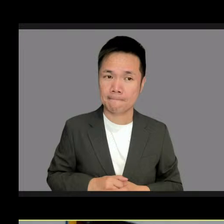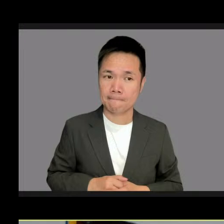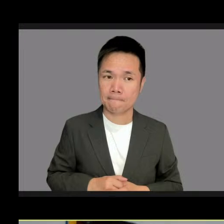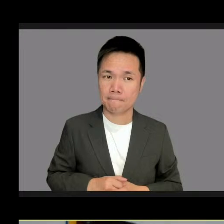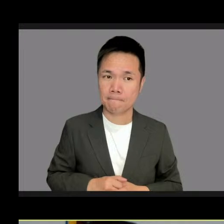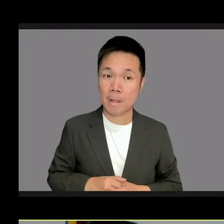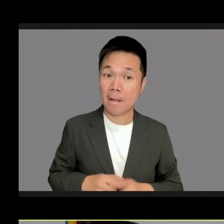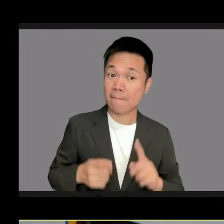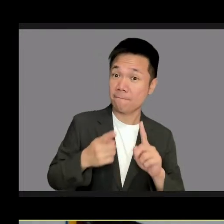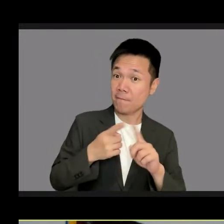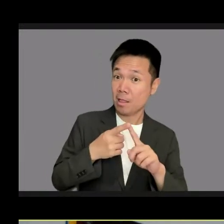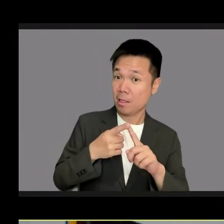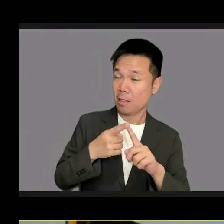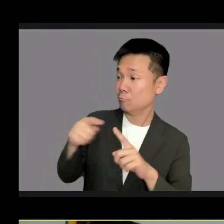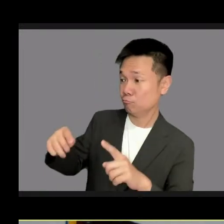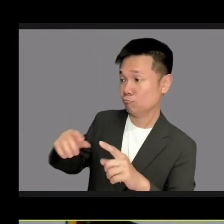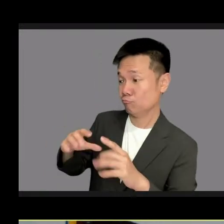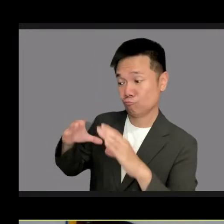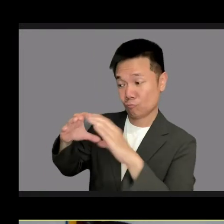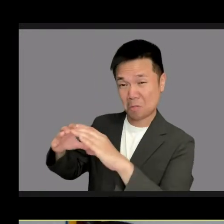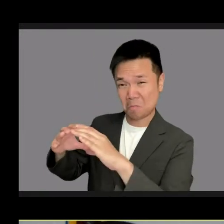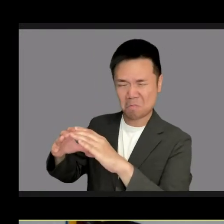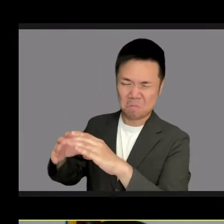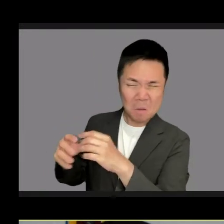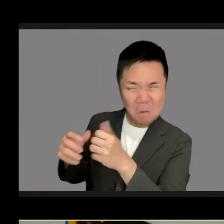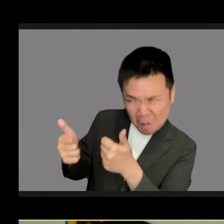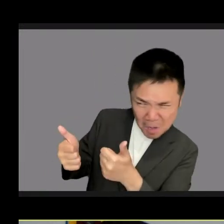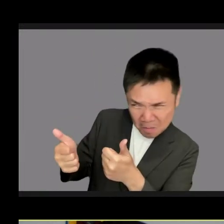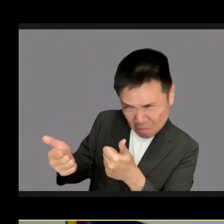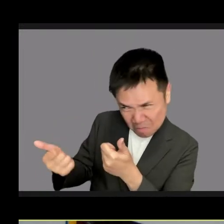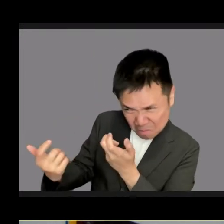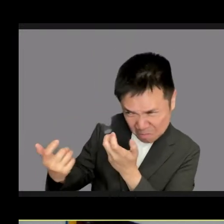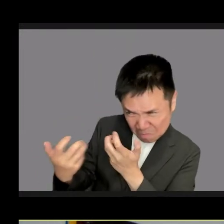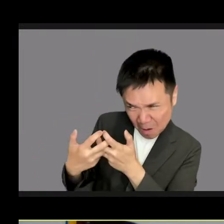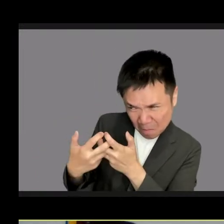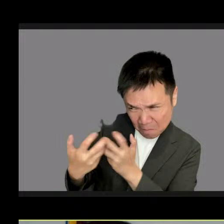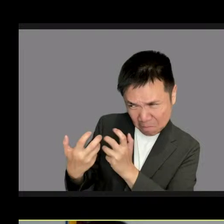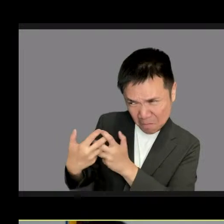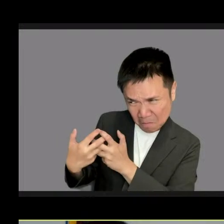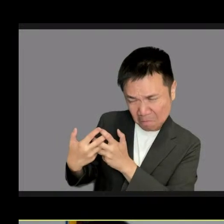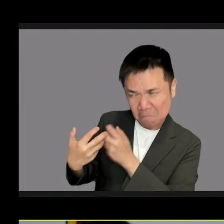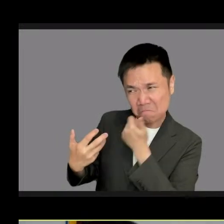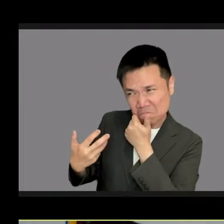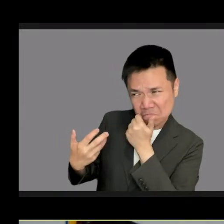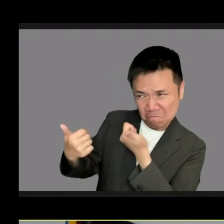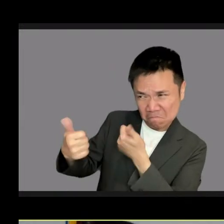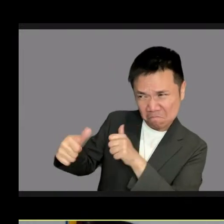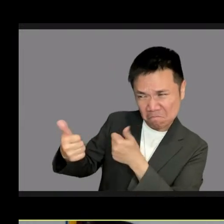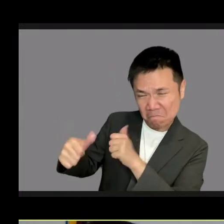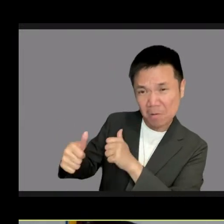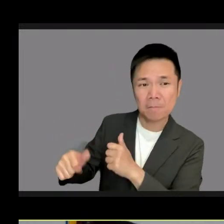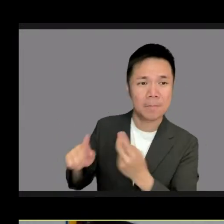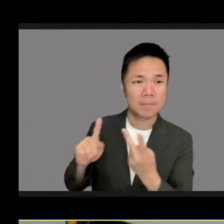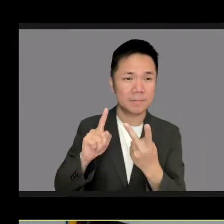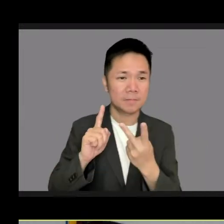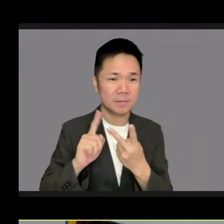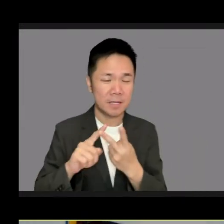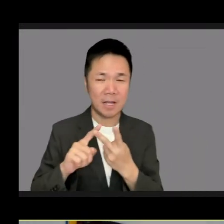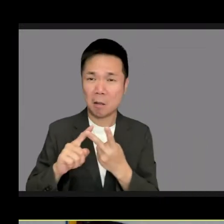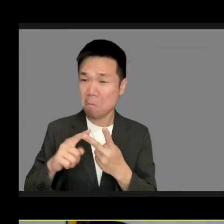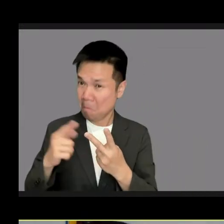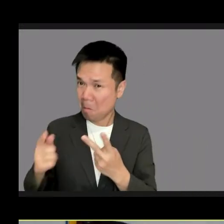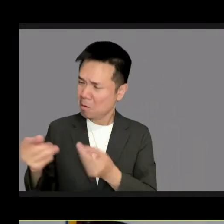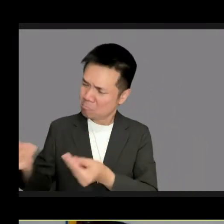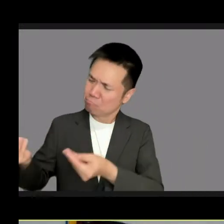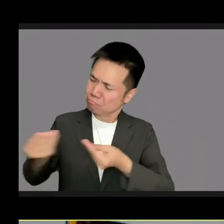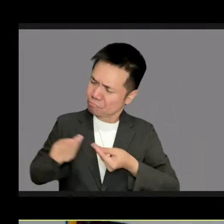viable. Accessibility obviously is a focus, but whether it is viable and whether it is technically feasible. So if you make